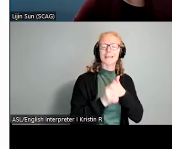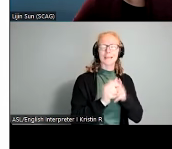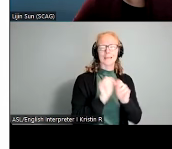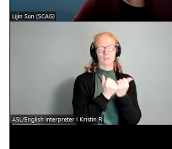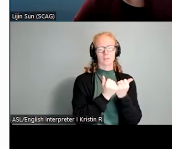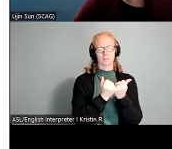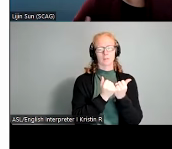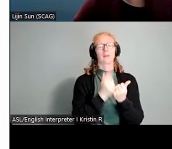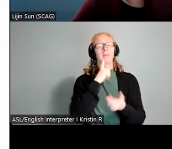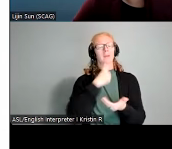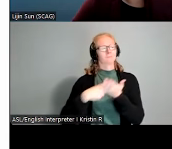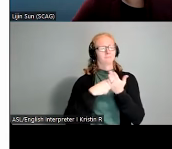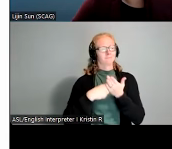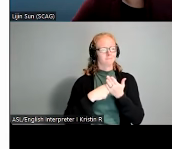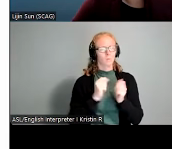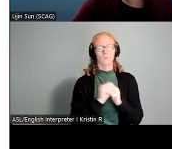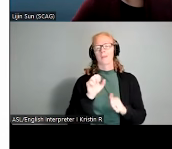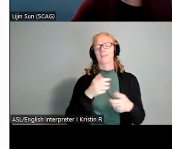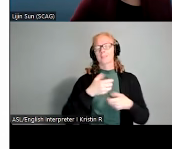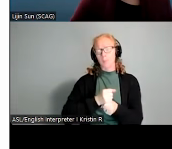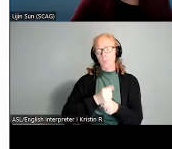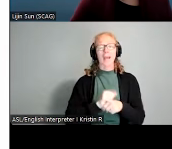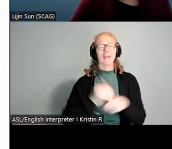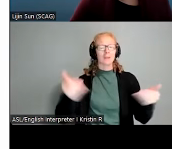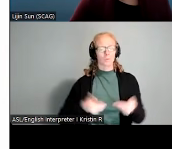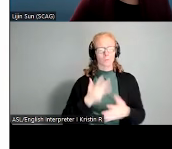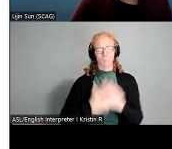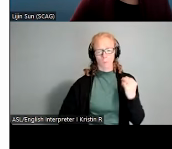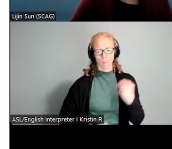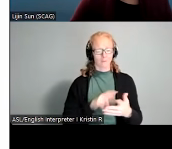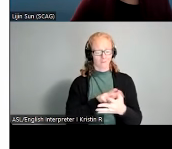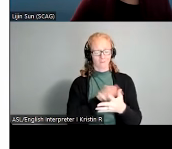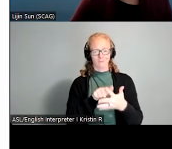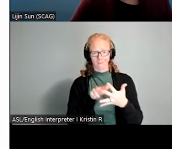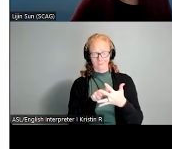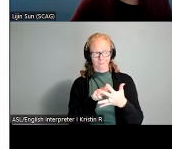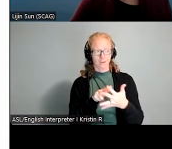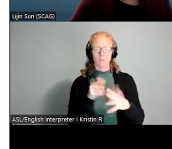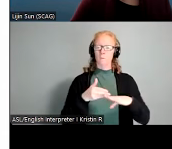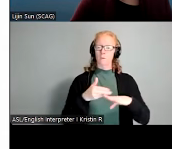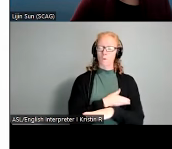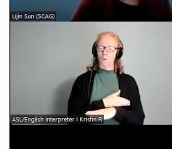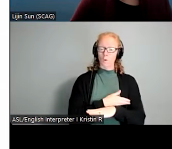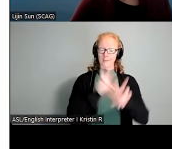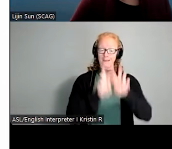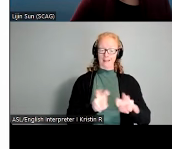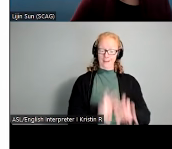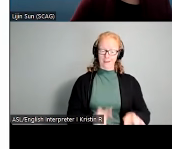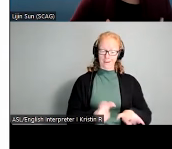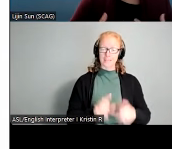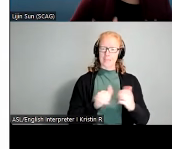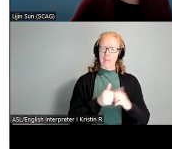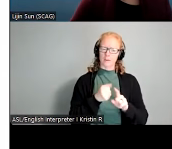in the executive summary as well as in the introduction. And before a lead agency analyzes a project environment